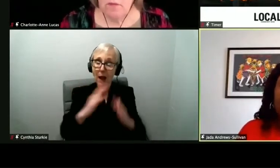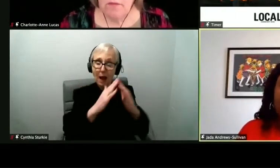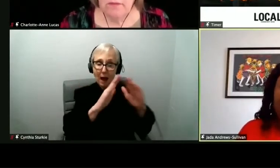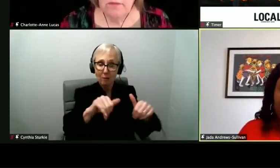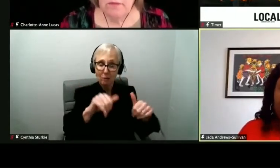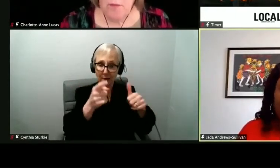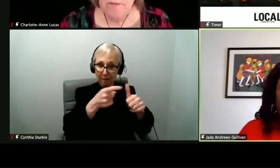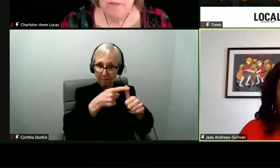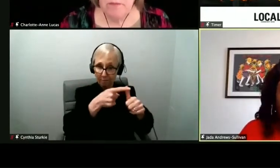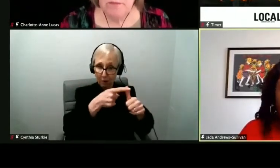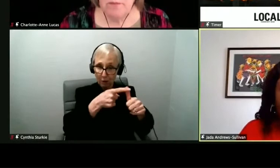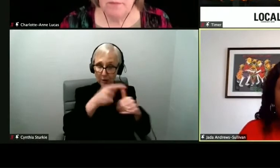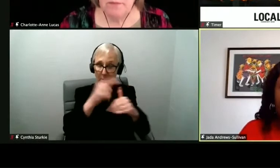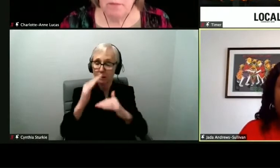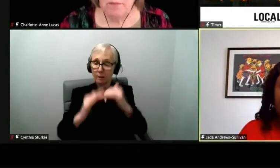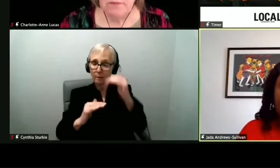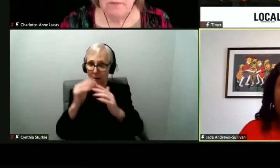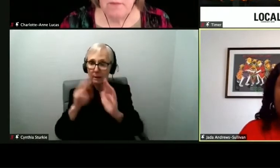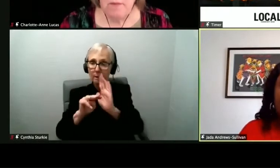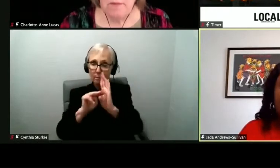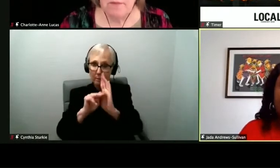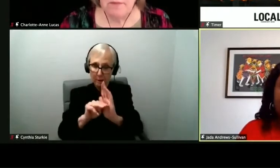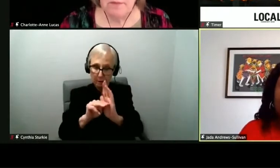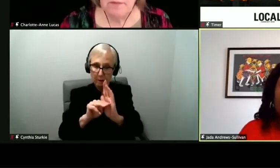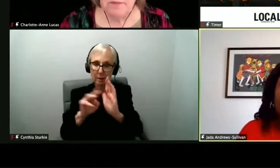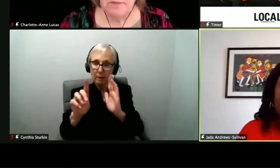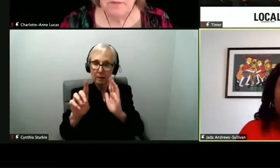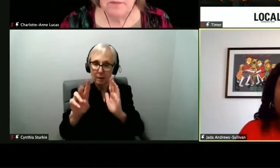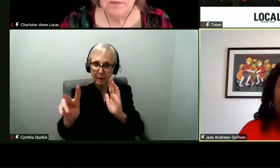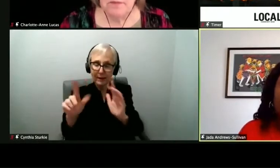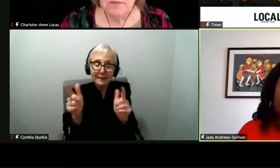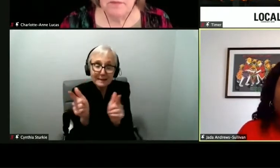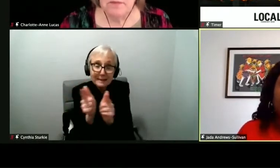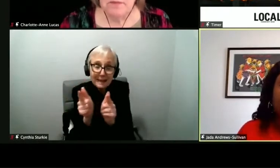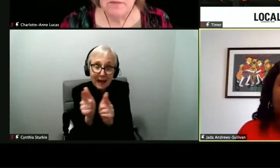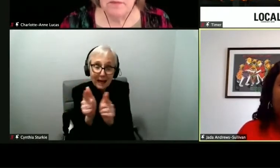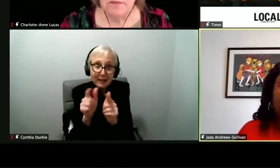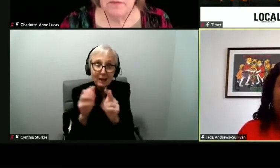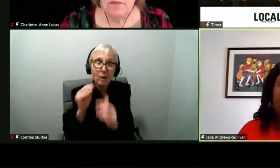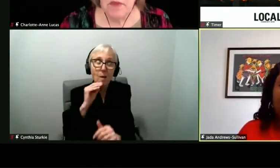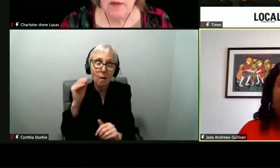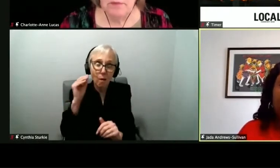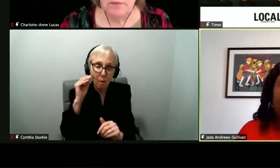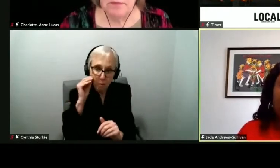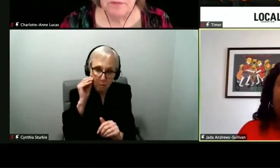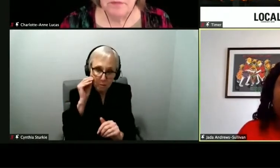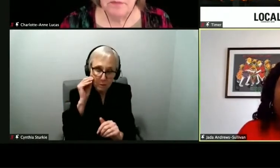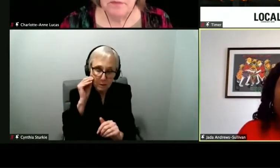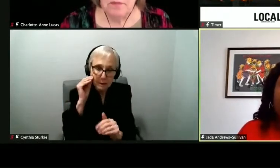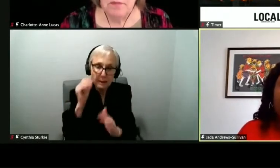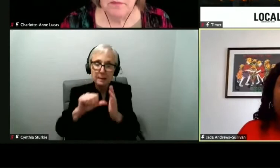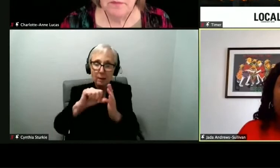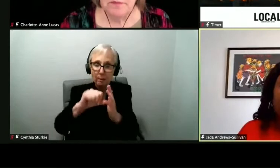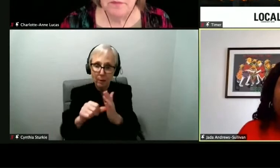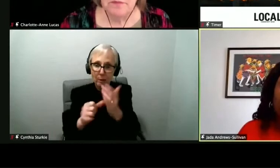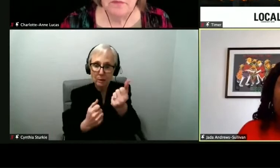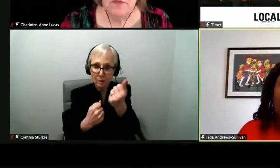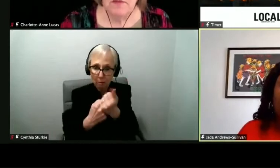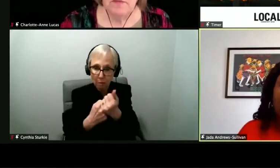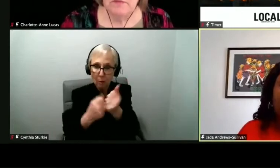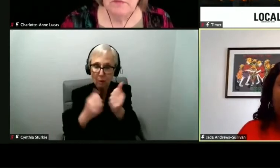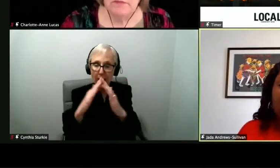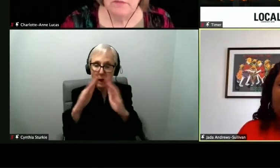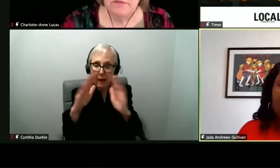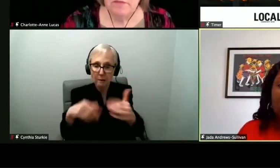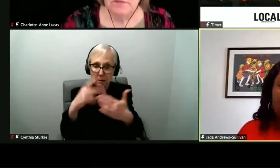models like the model that we have coming into District 2 with the tiny homes in the Cal Twin Village. That is a permanent supportive housing program that